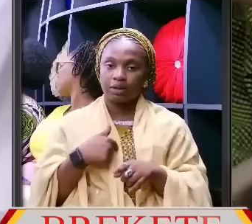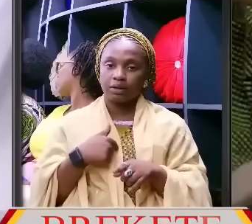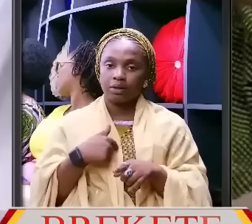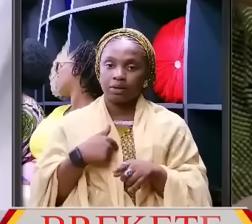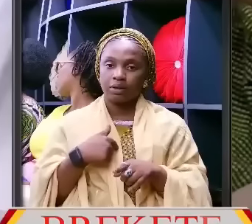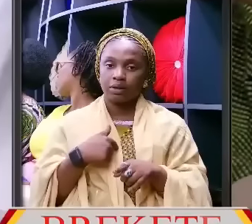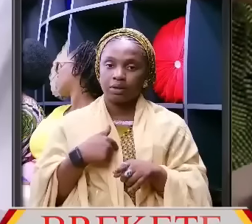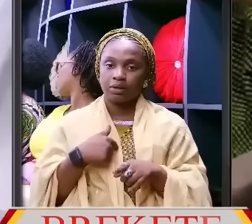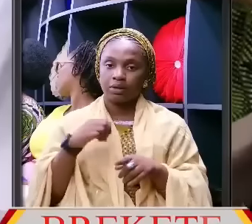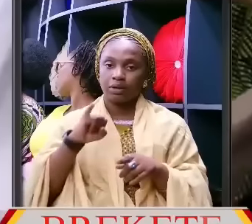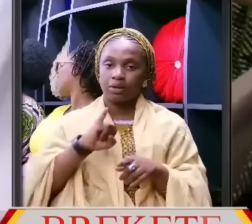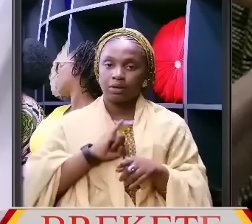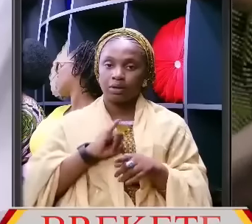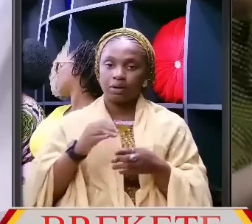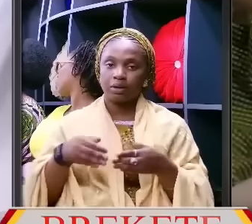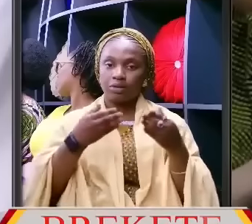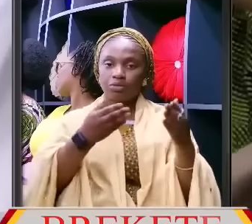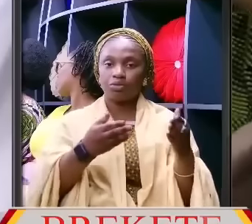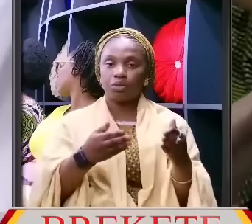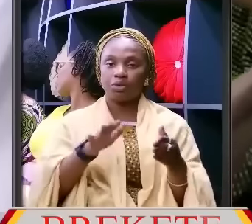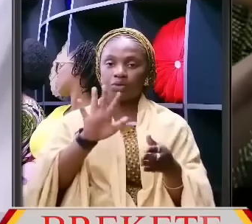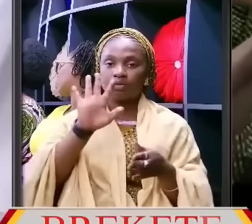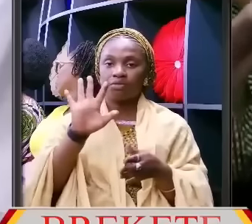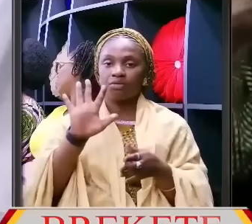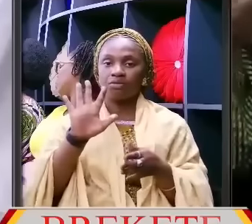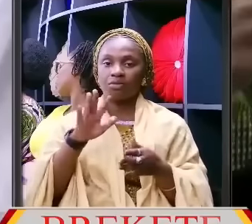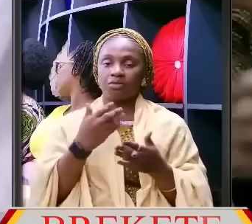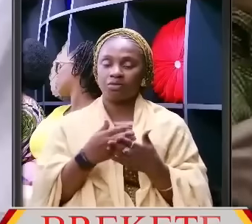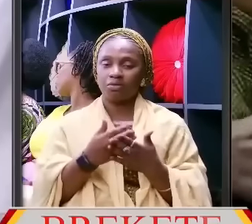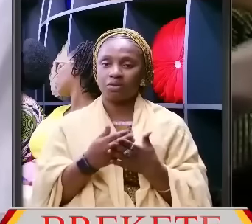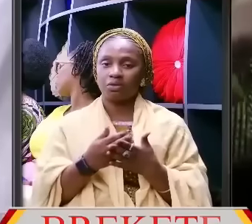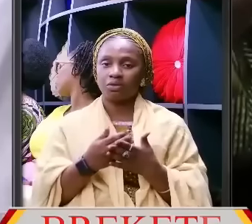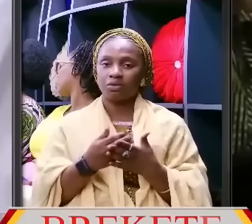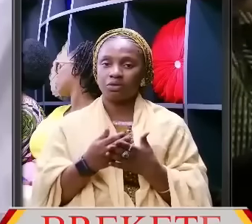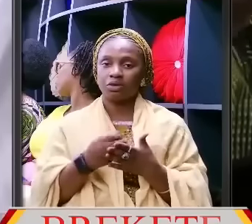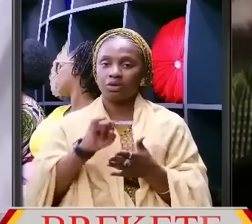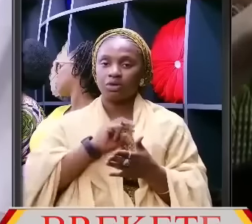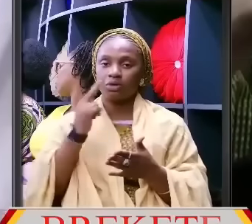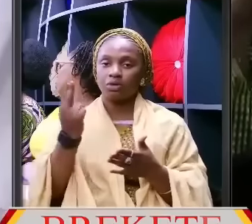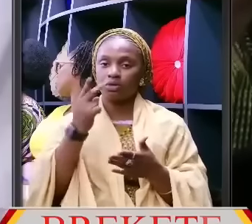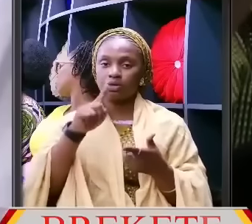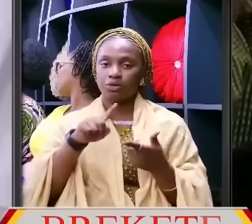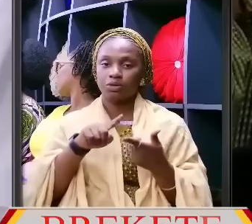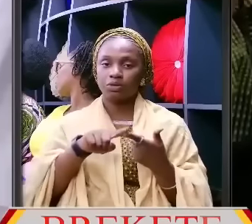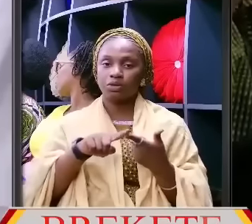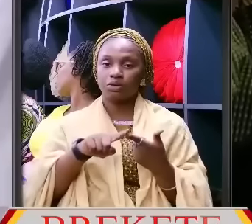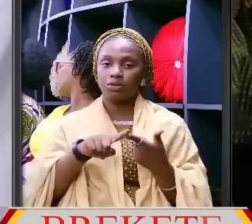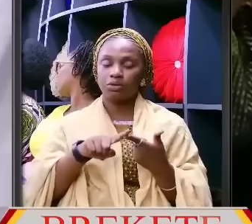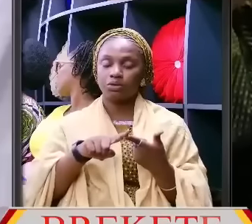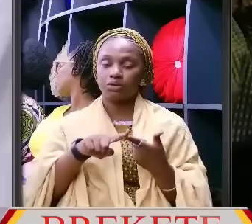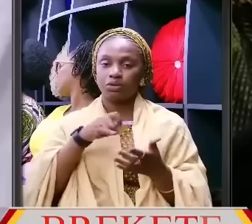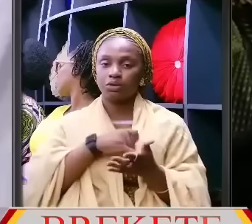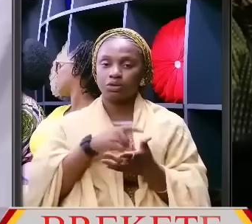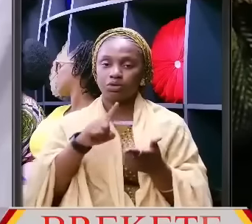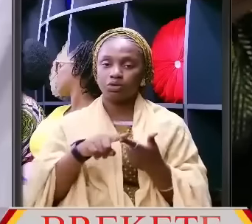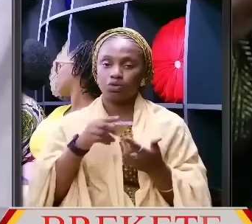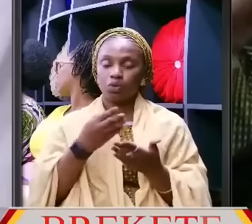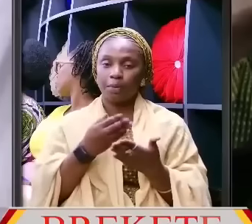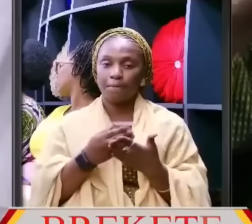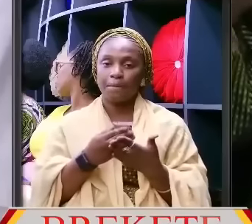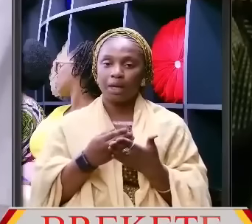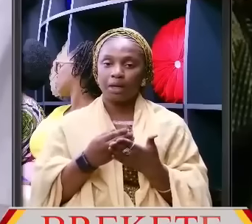that £5, I will take Basic, carry the mob block, the remote block where